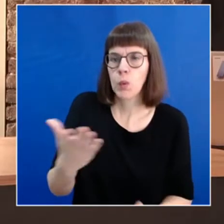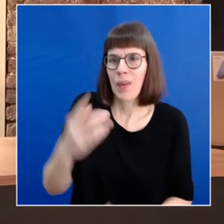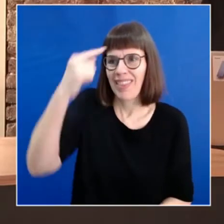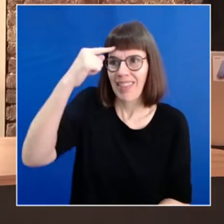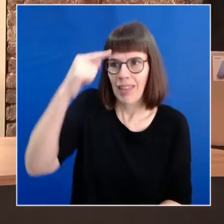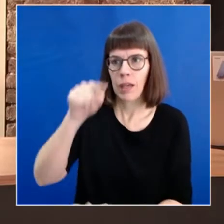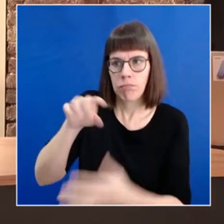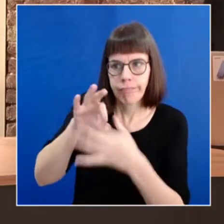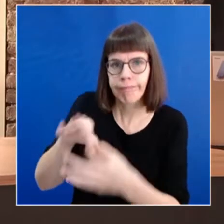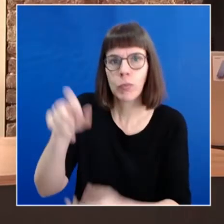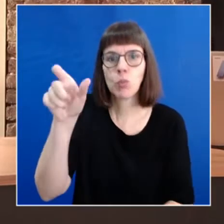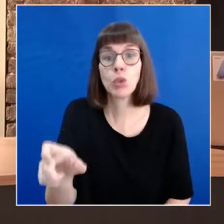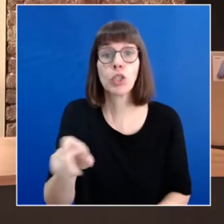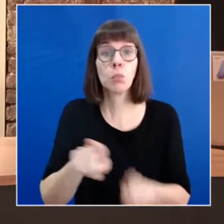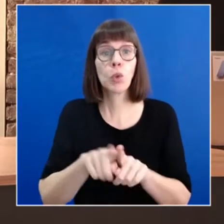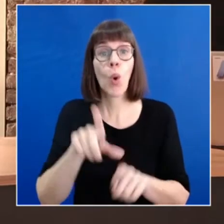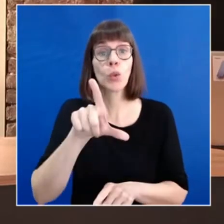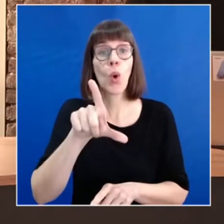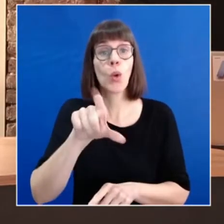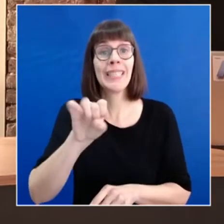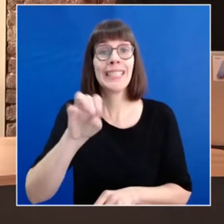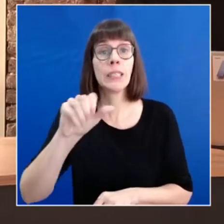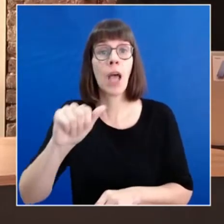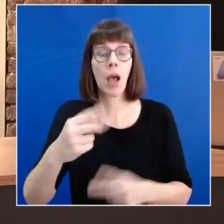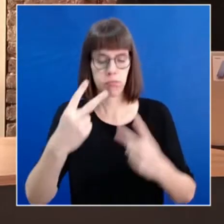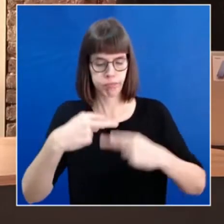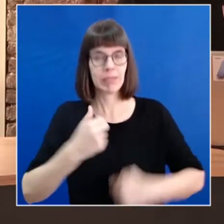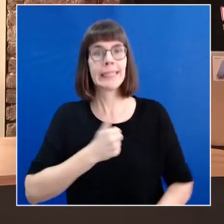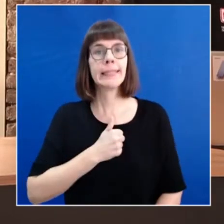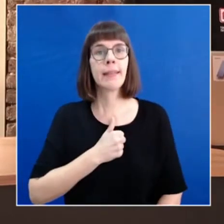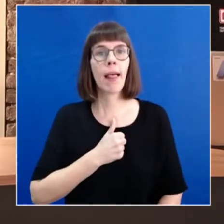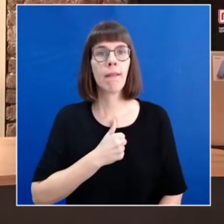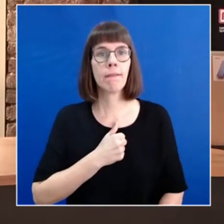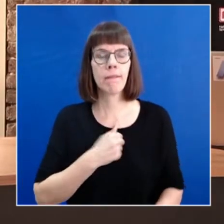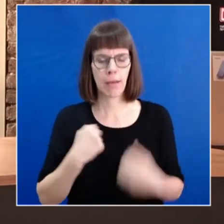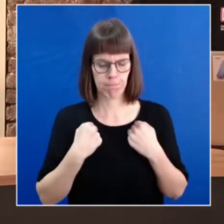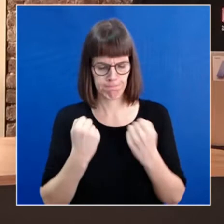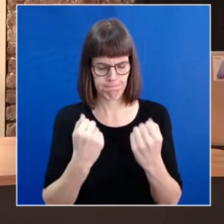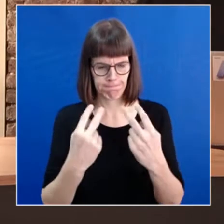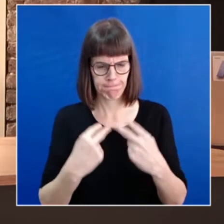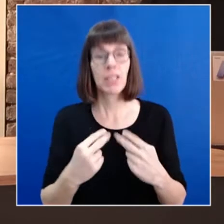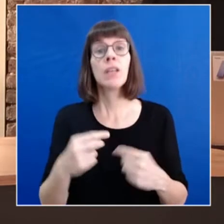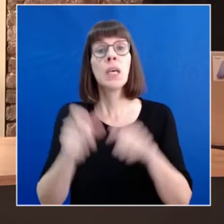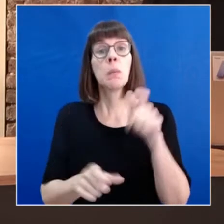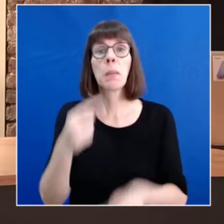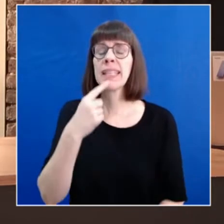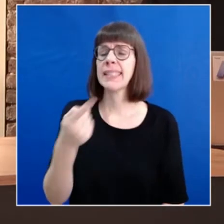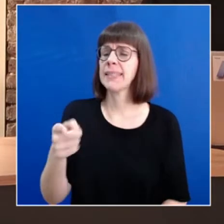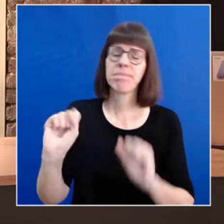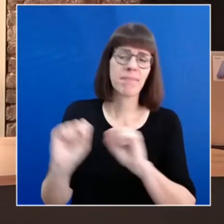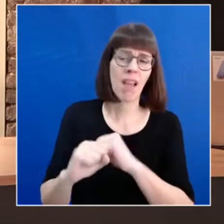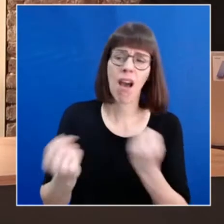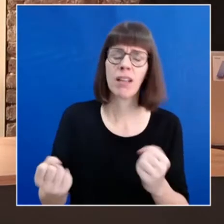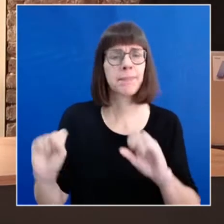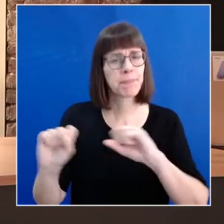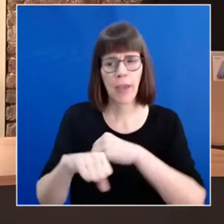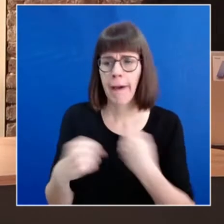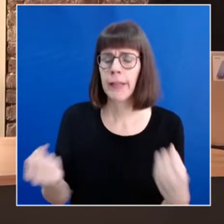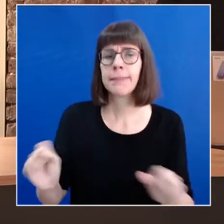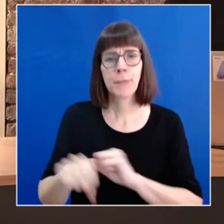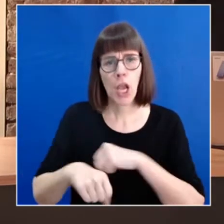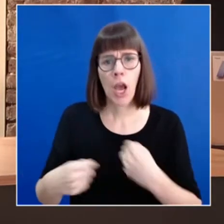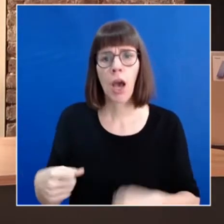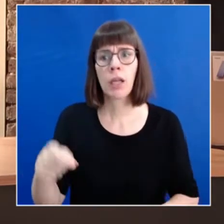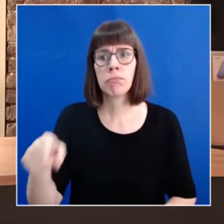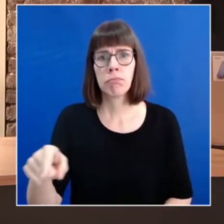about herself. Because if people always focus on what she can't do, then there's a big chance that she will start to